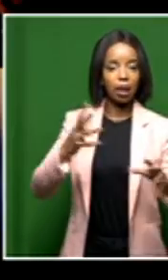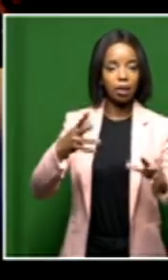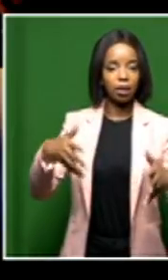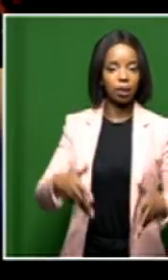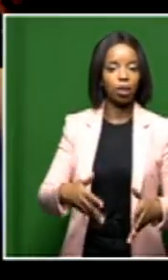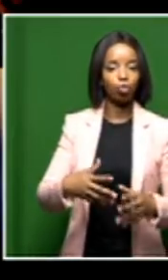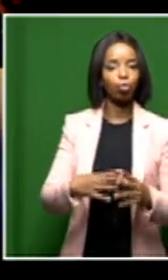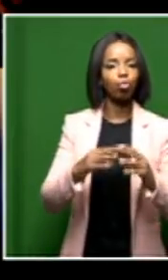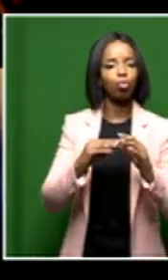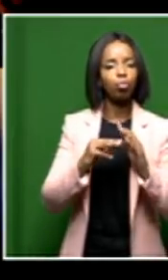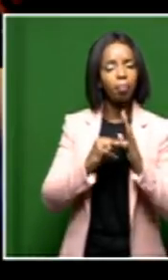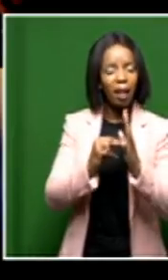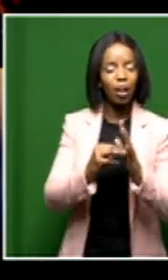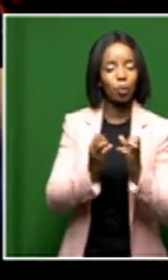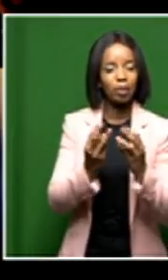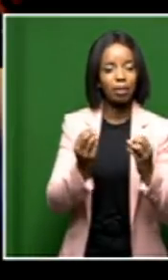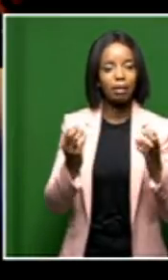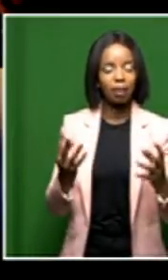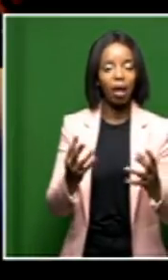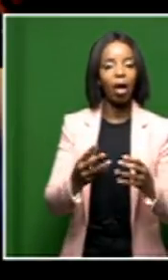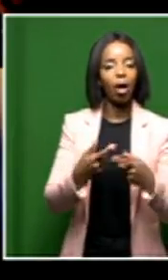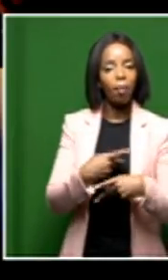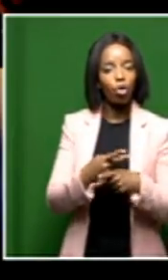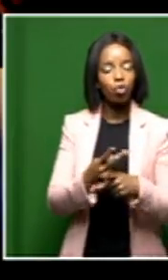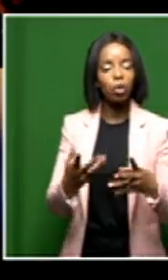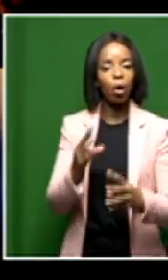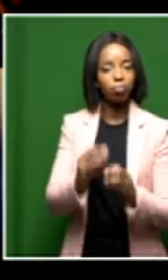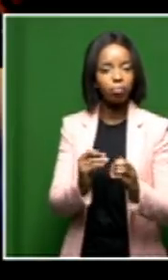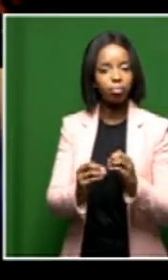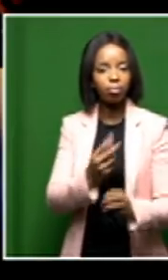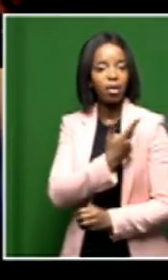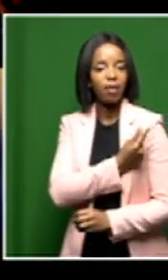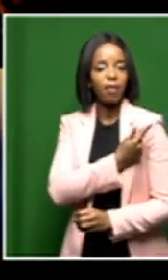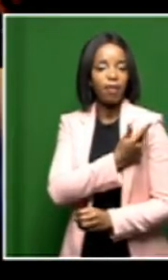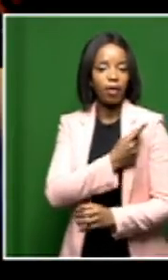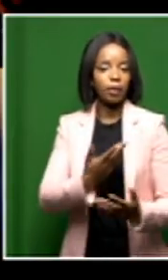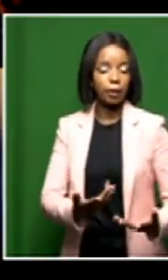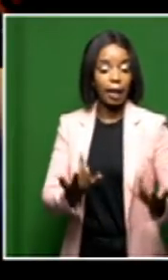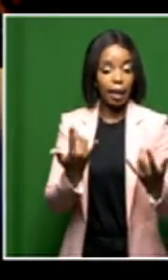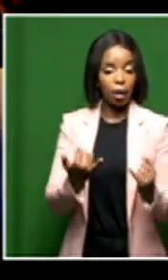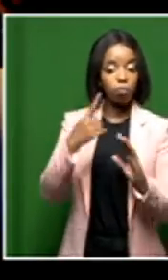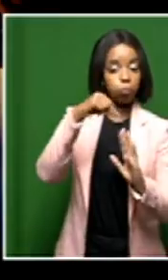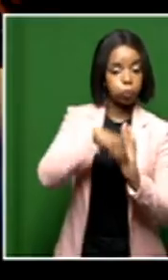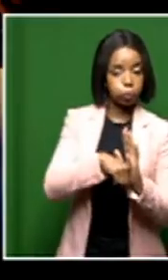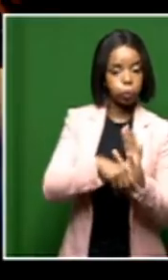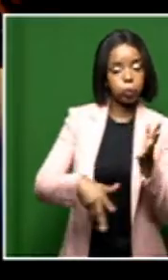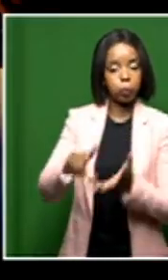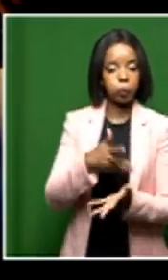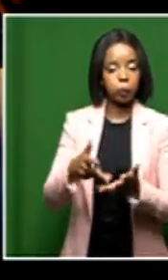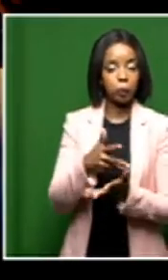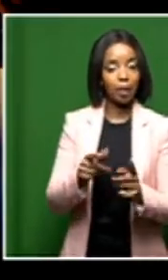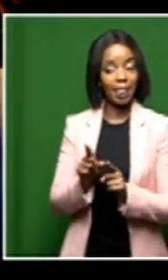year, and will be the first in Africa to produce end-to-end second-generation vaccines. To talk more about the factory and